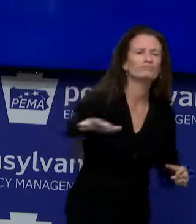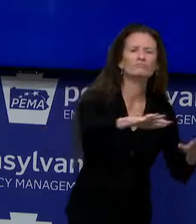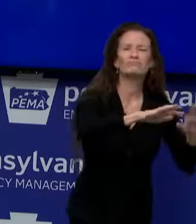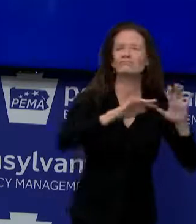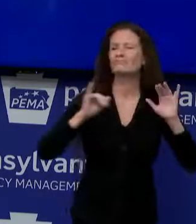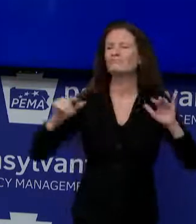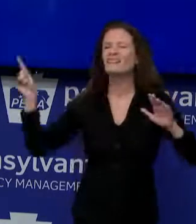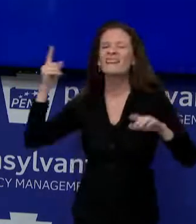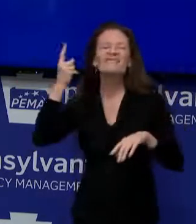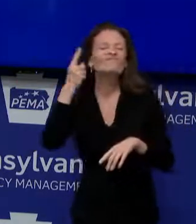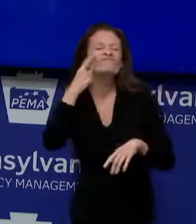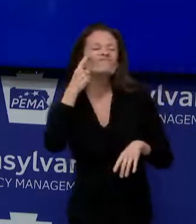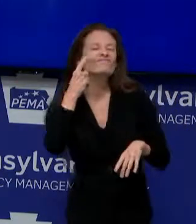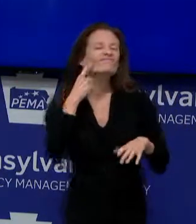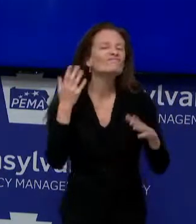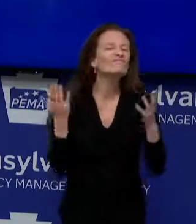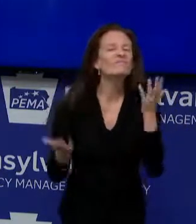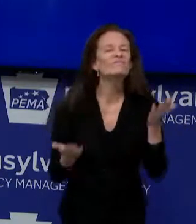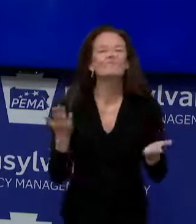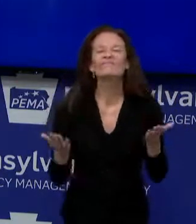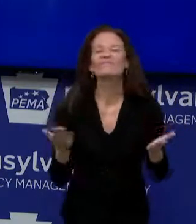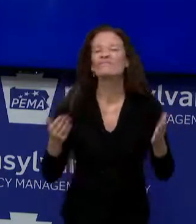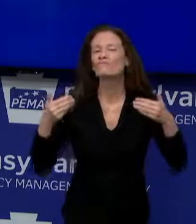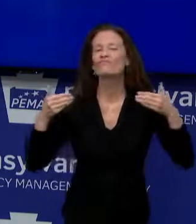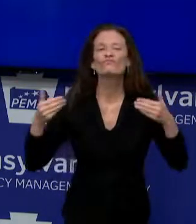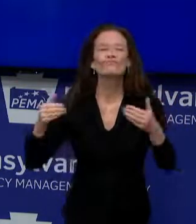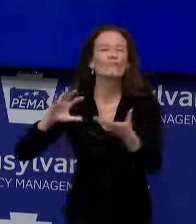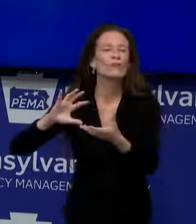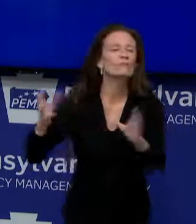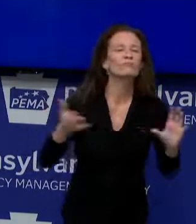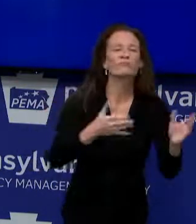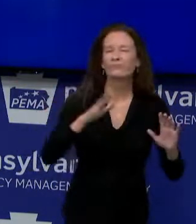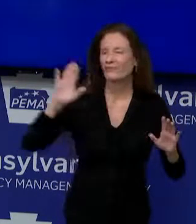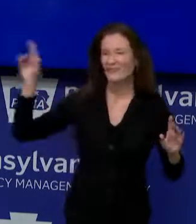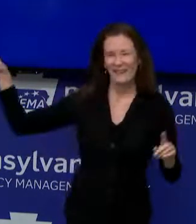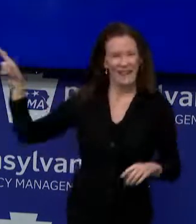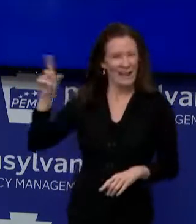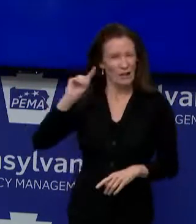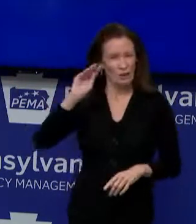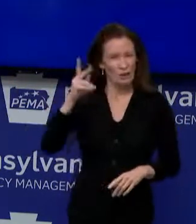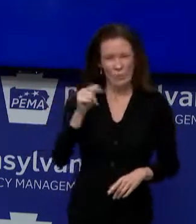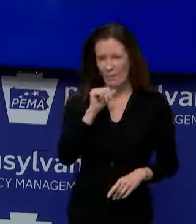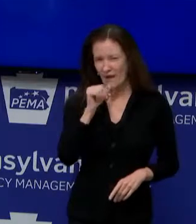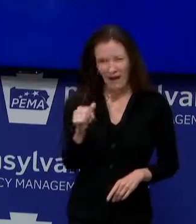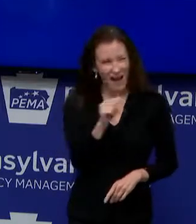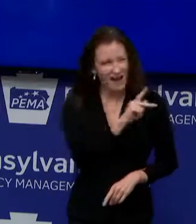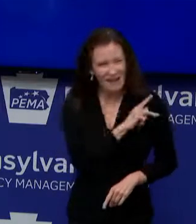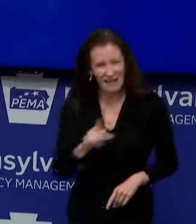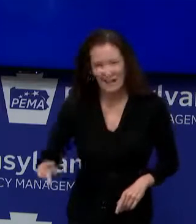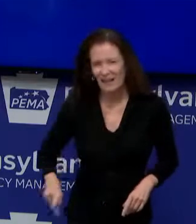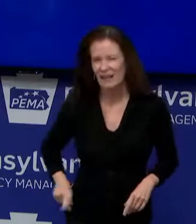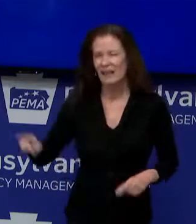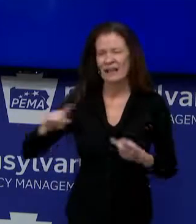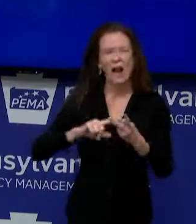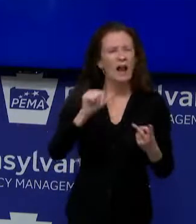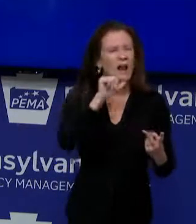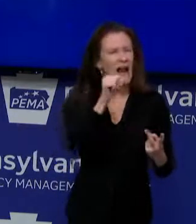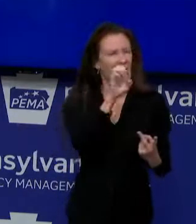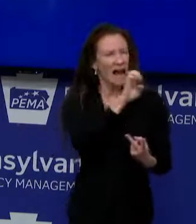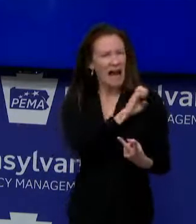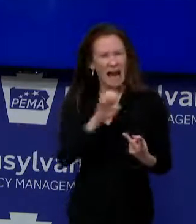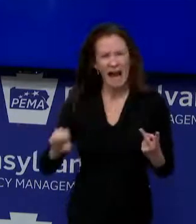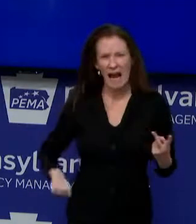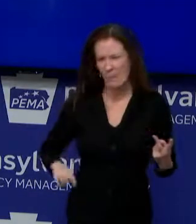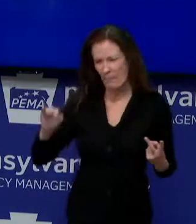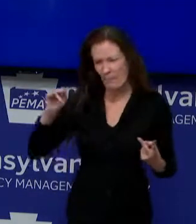kings, not emperors, to direct their government. Thus, a central responsibility of every public servant, Democrat or